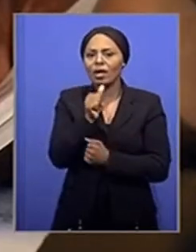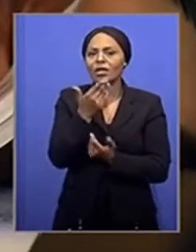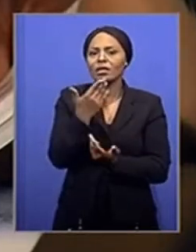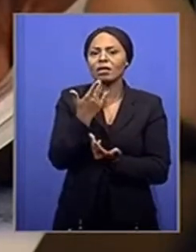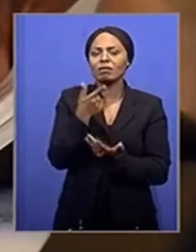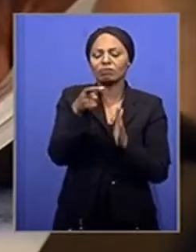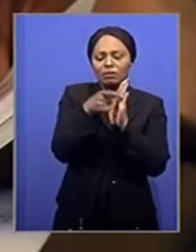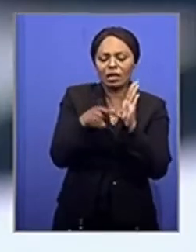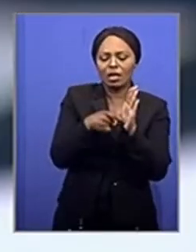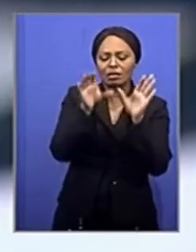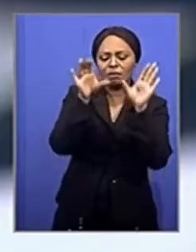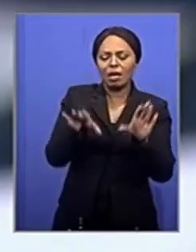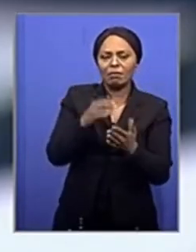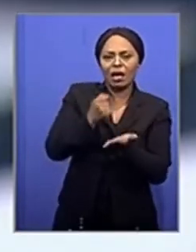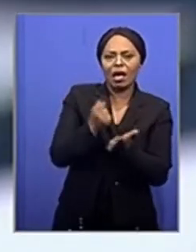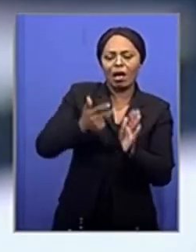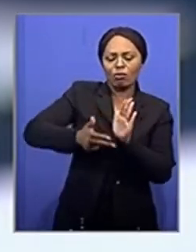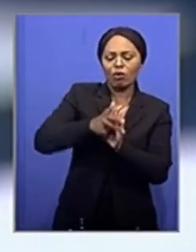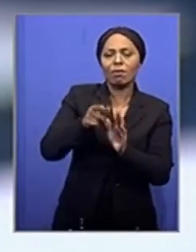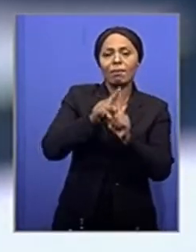mahlalagading, Ngaka Phaahla o ukame gore